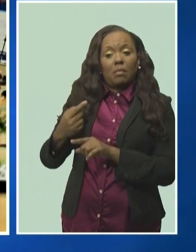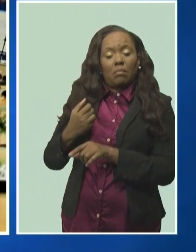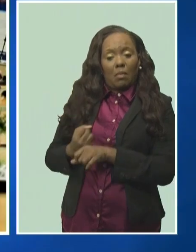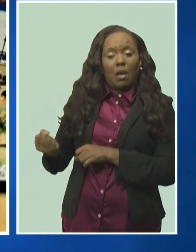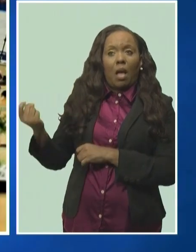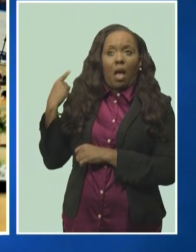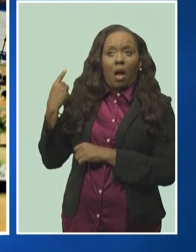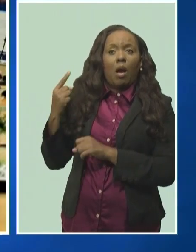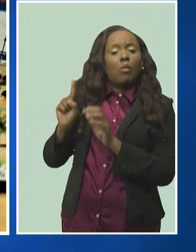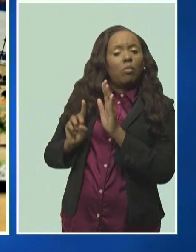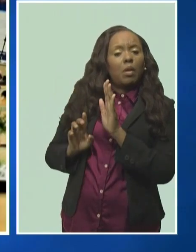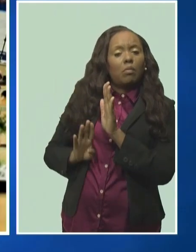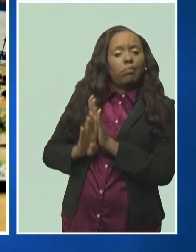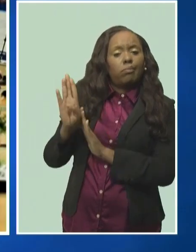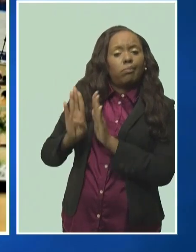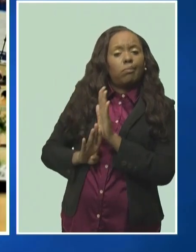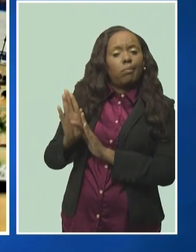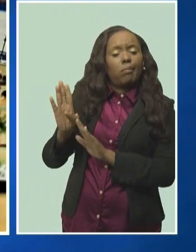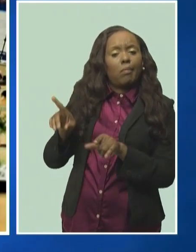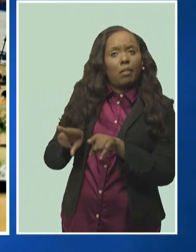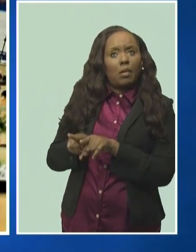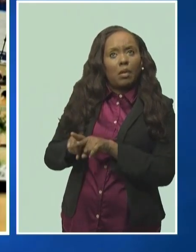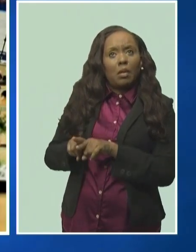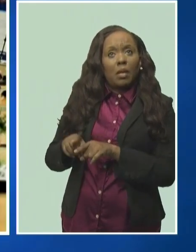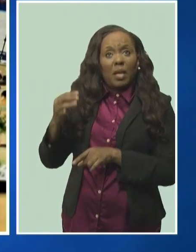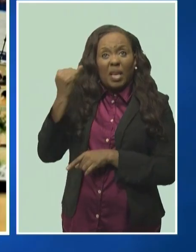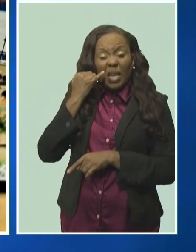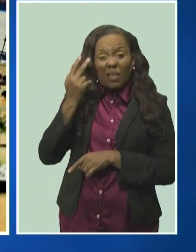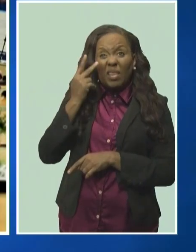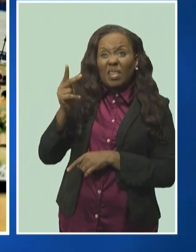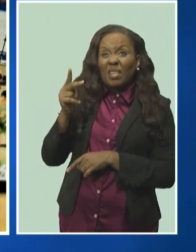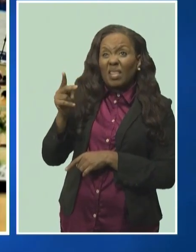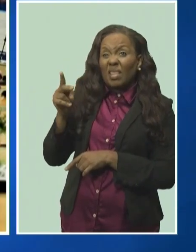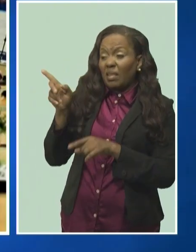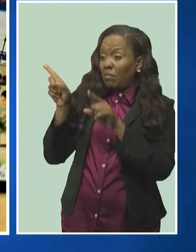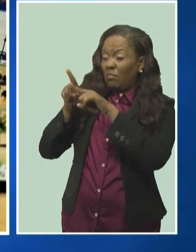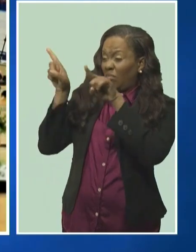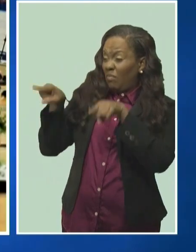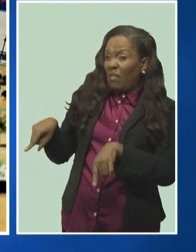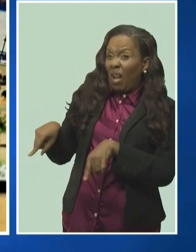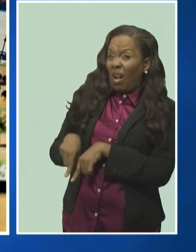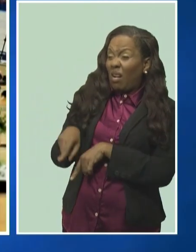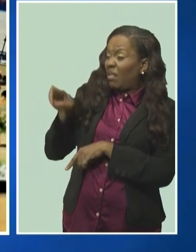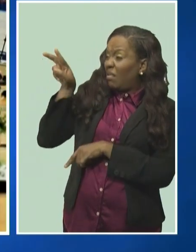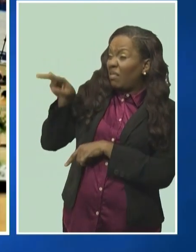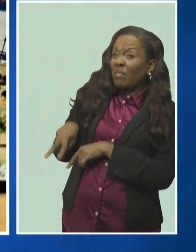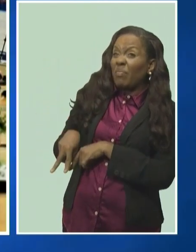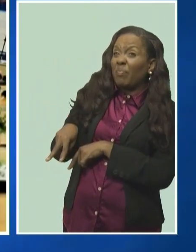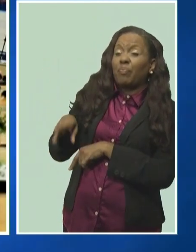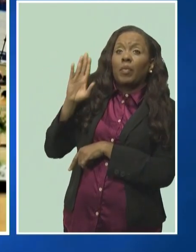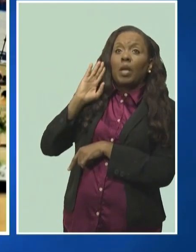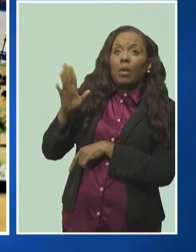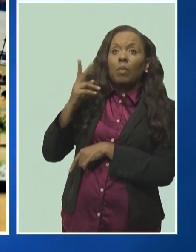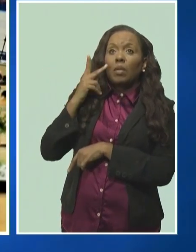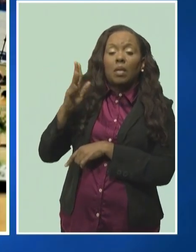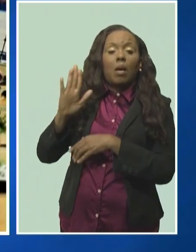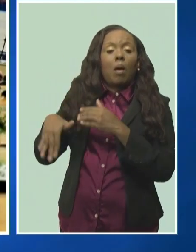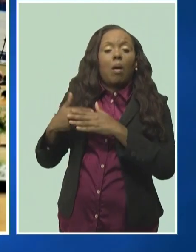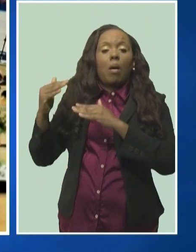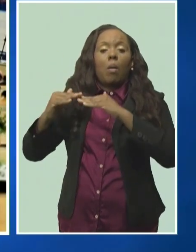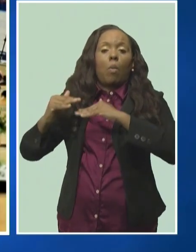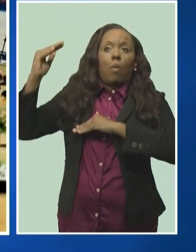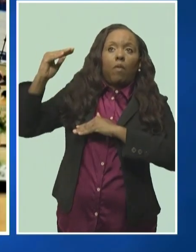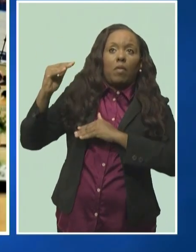larger, if you look at this one here, and you check just this bar here, you will see they're all above the zero line, so all